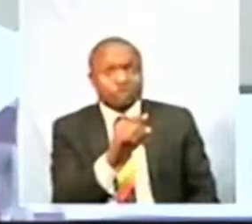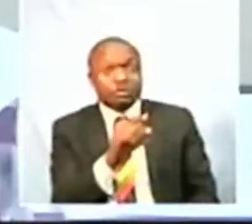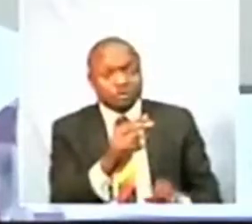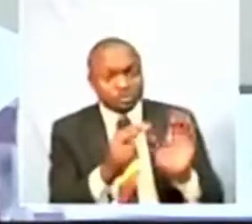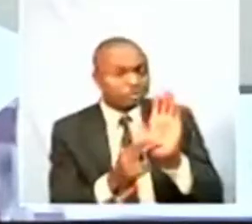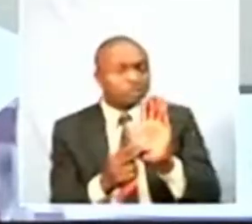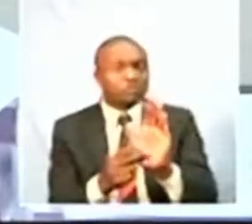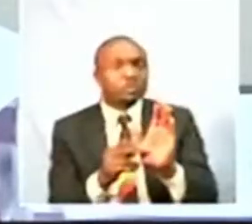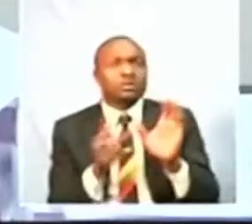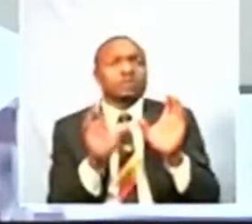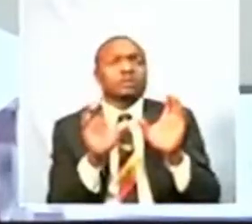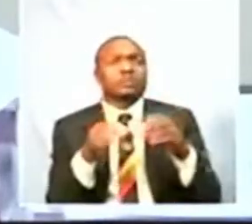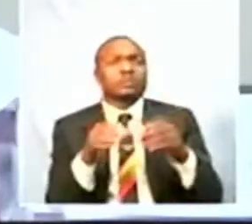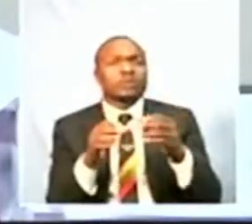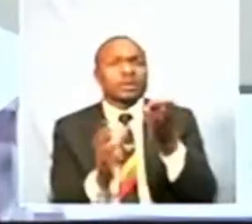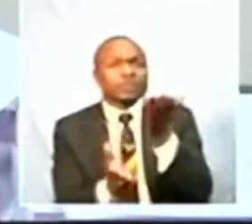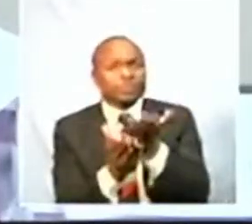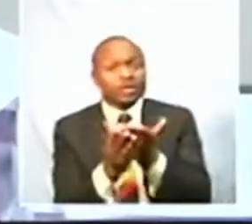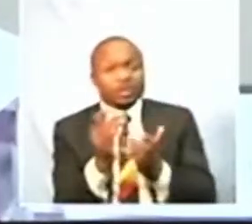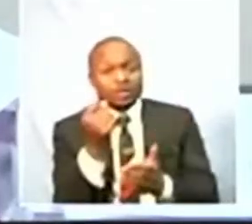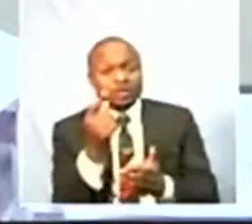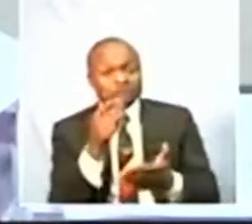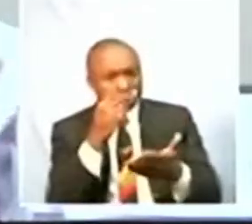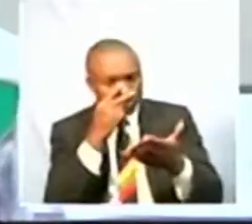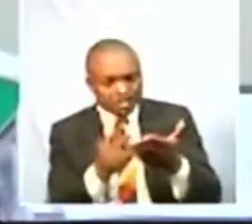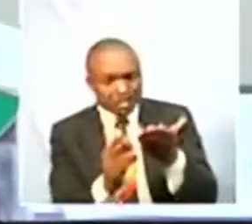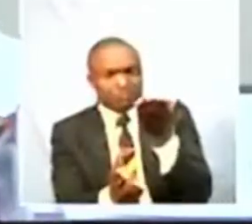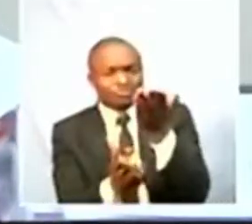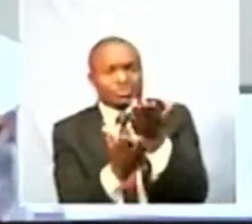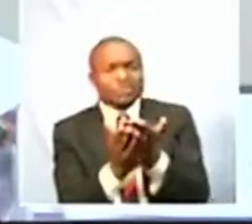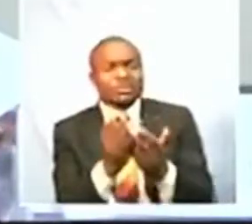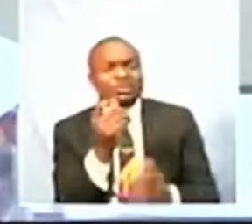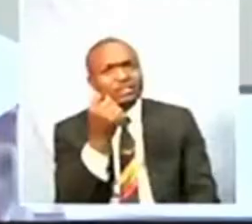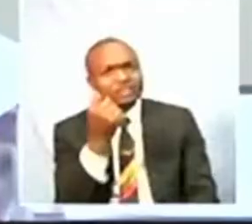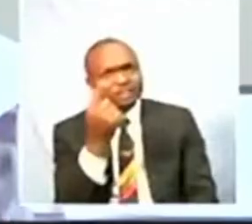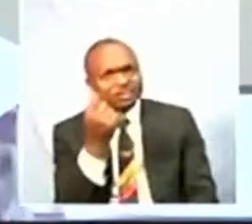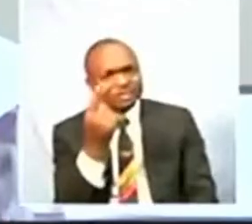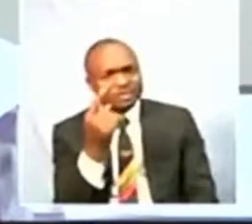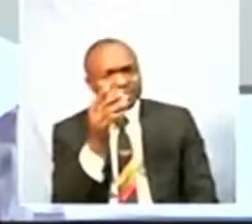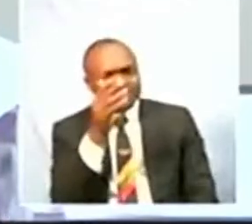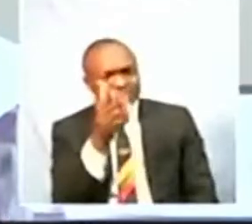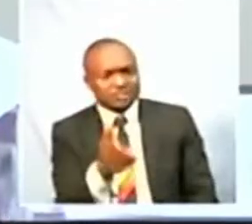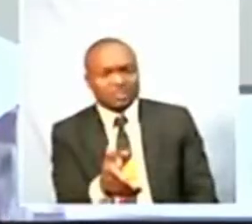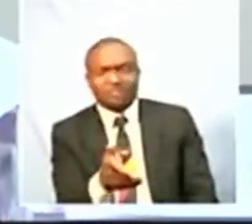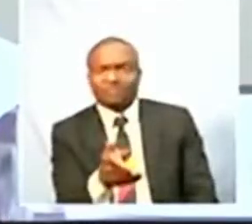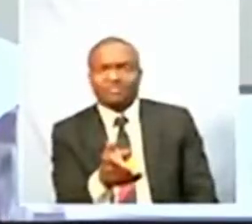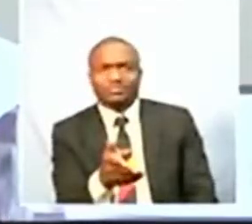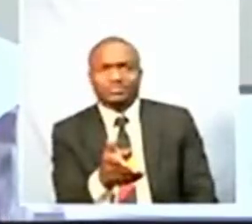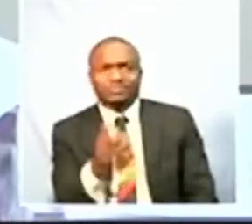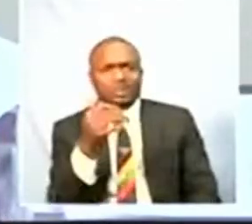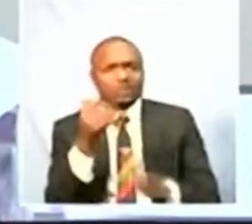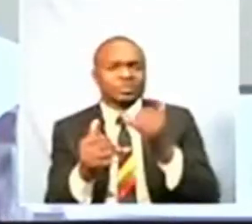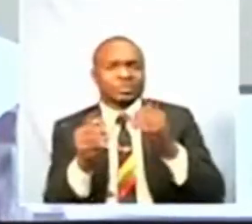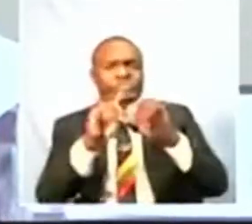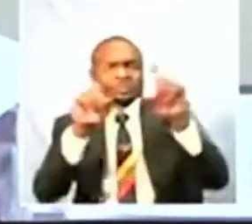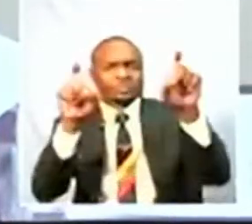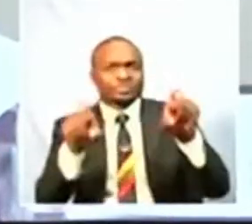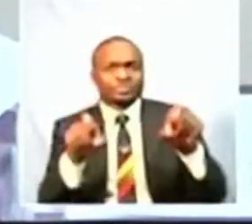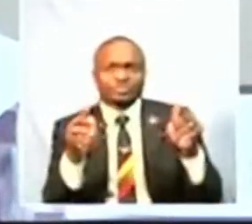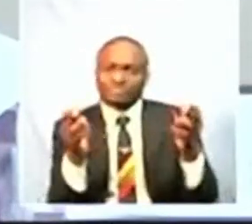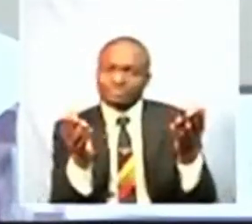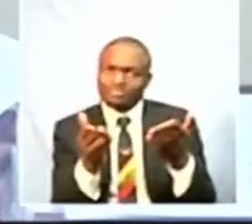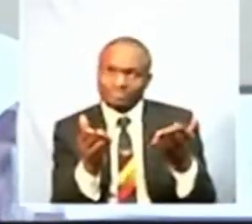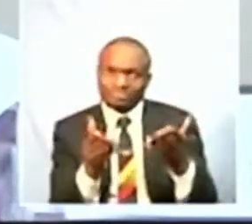to Appendix 11. When you go to Appendix 11, there is no completion certificate.